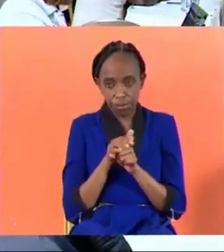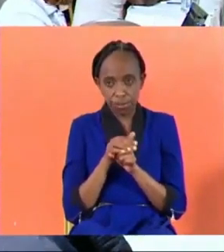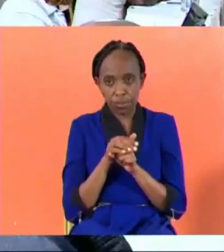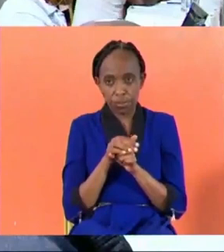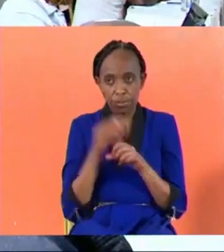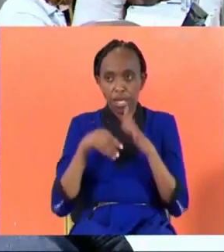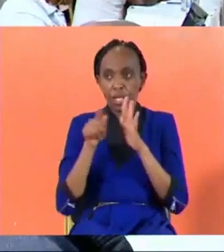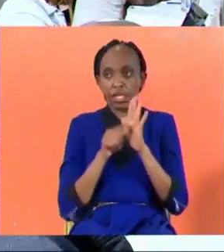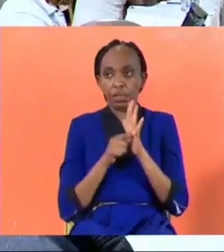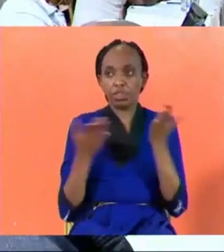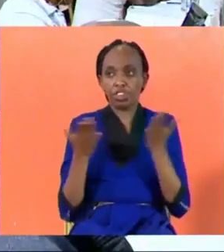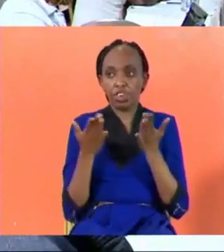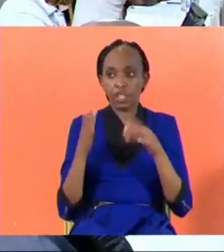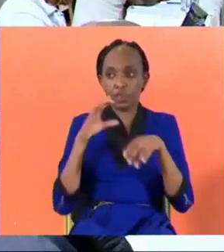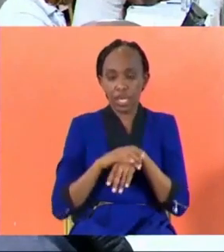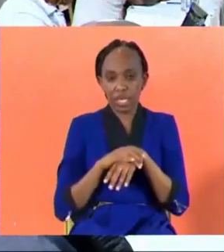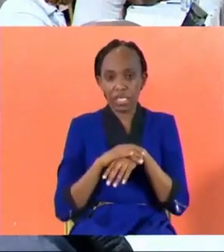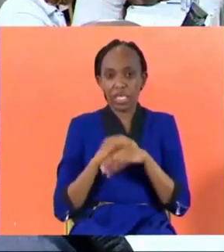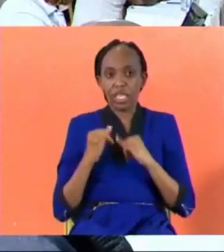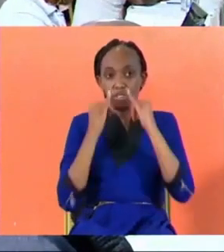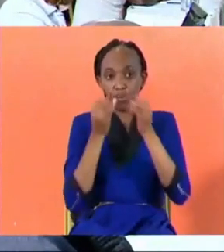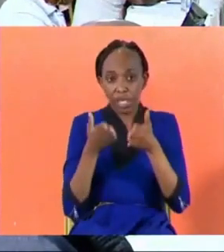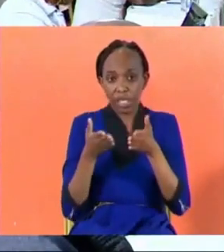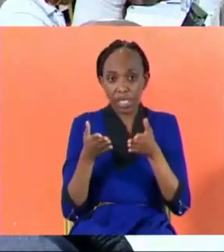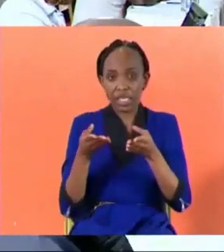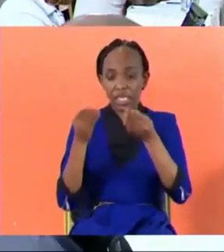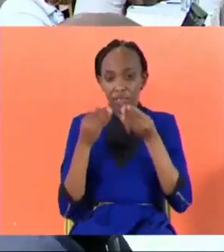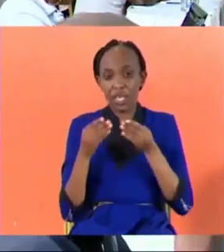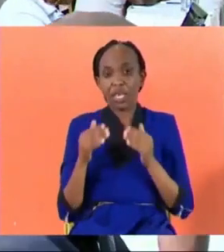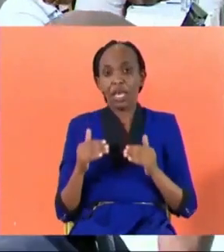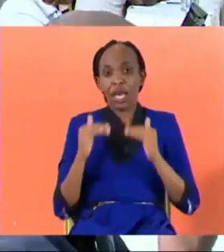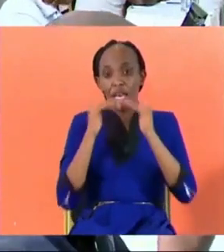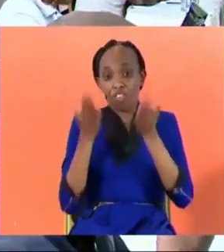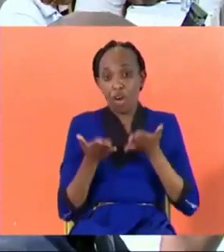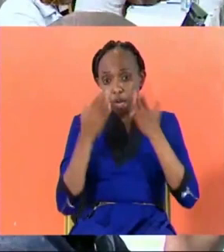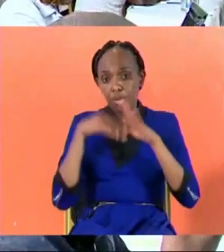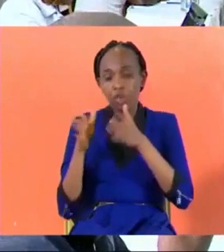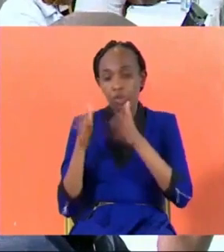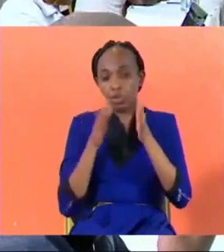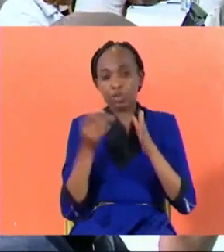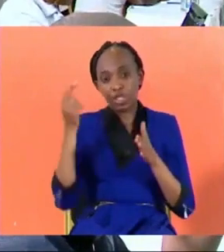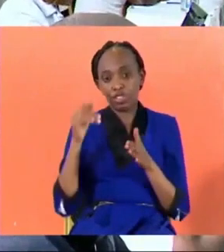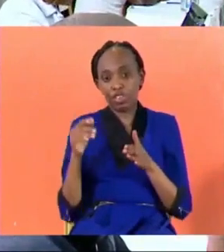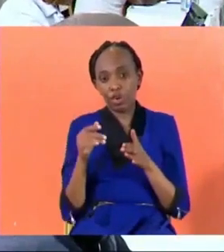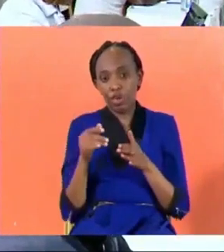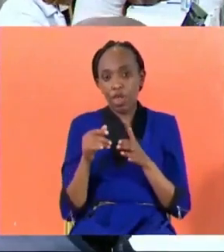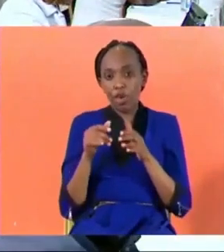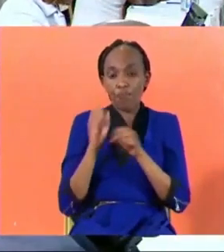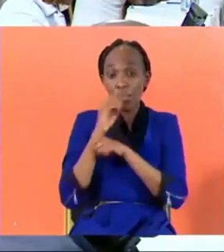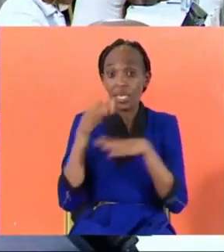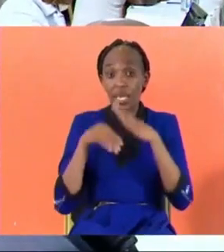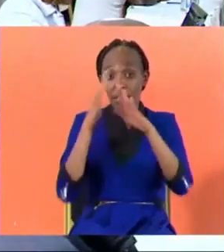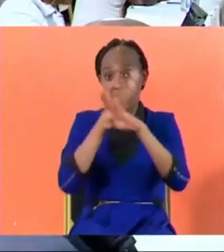in terms of where to find data. So this has given them a level up in terms of opportunities for media in Zambia